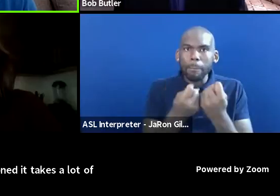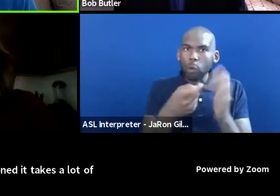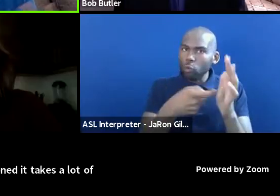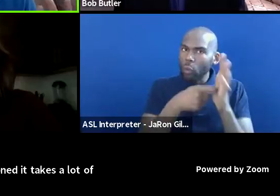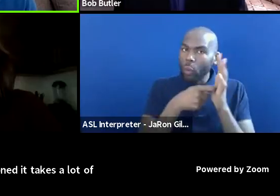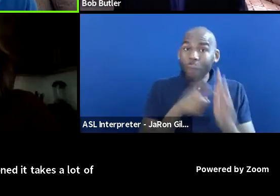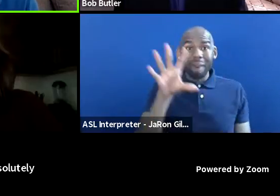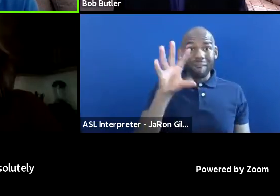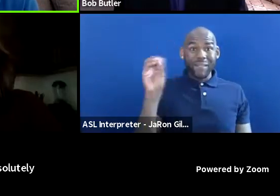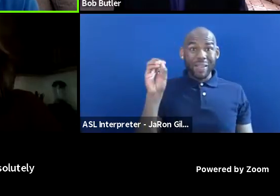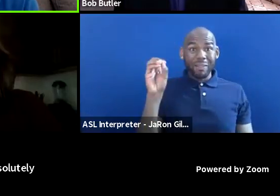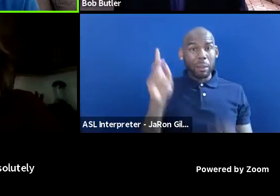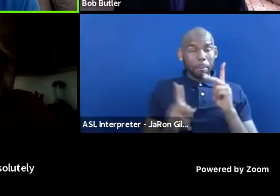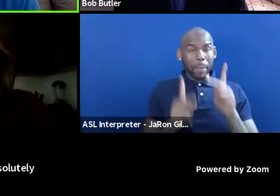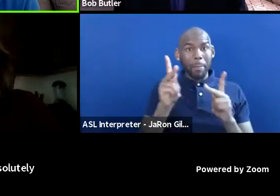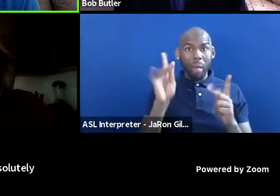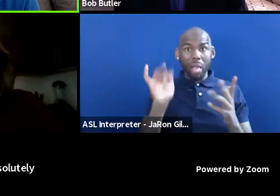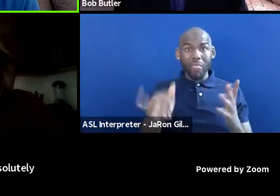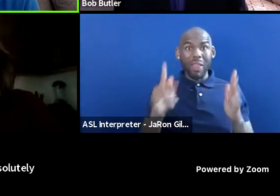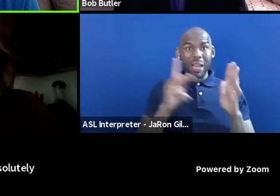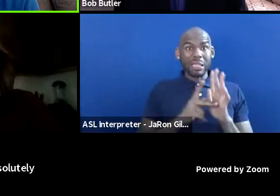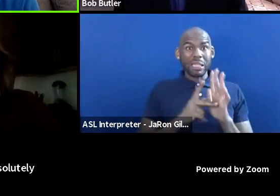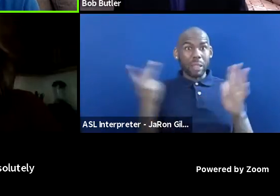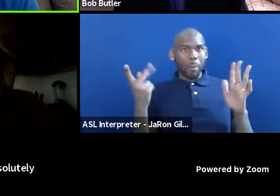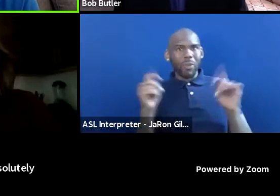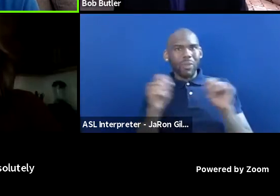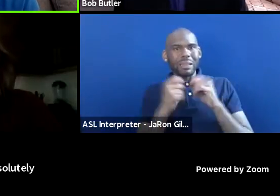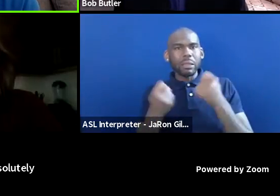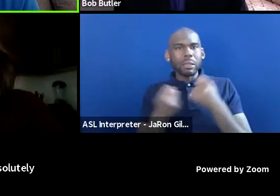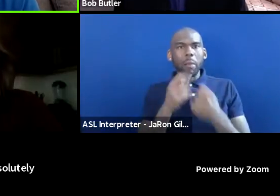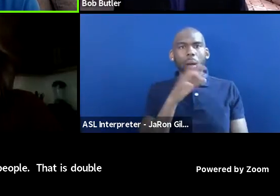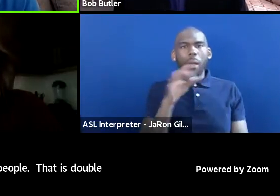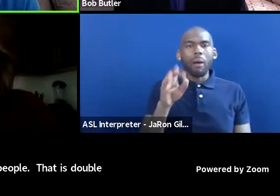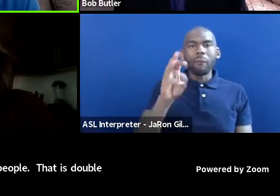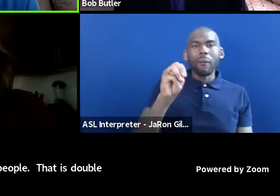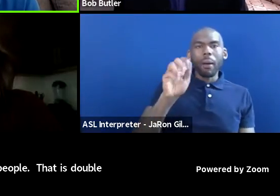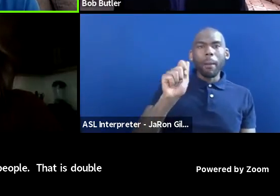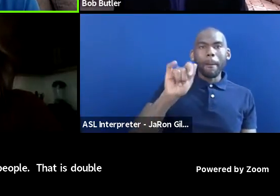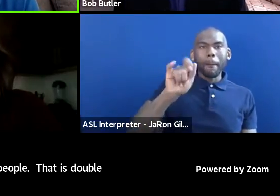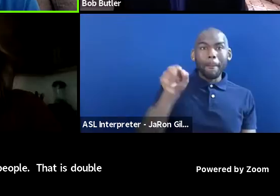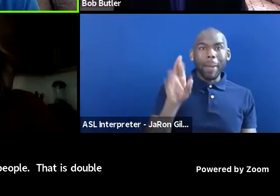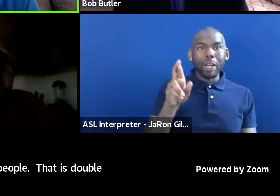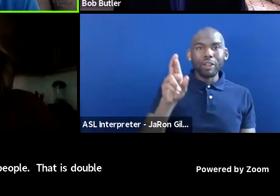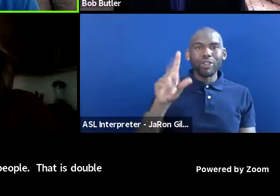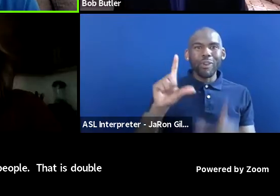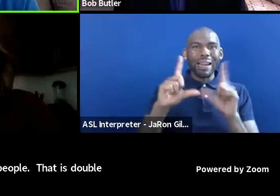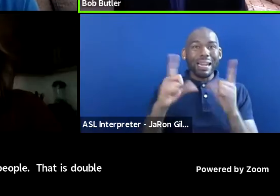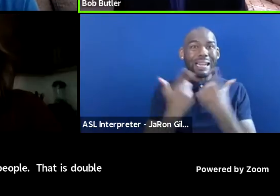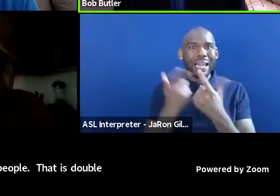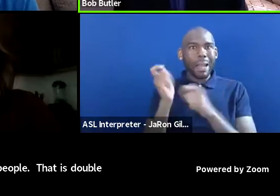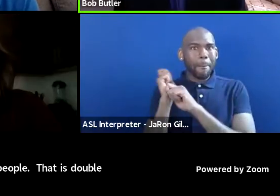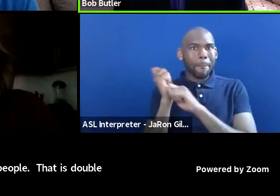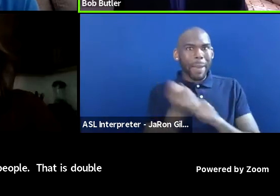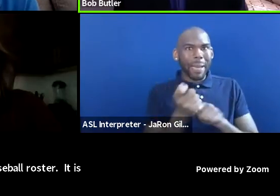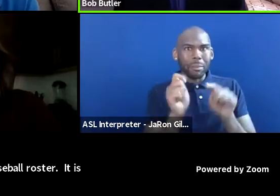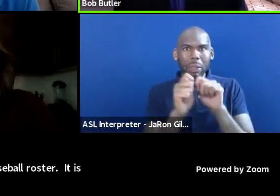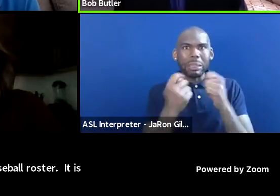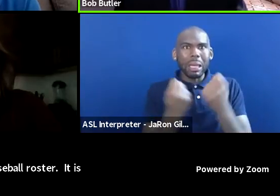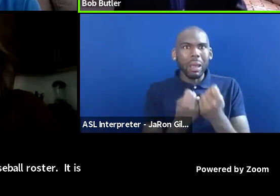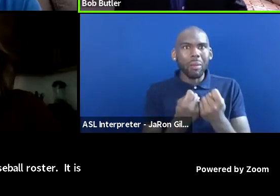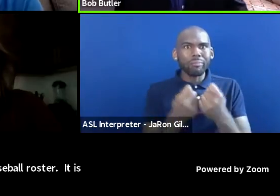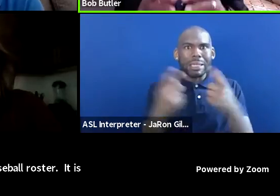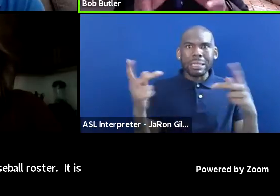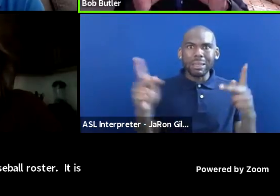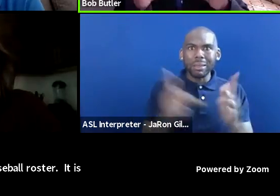people, that's double the size of a Major League Baseball roster. It is absolutely a team sport. Yeah, and a lot of people, when